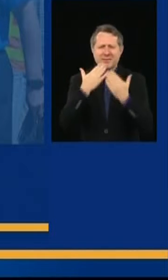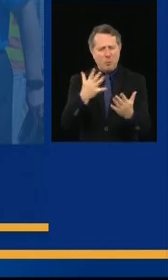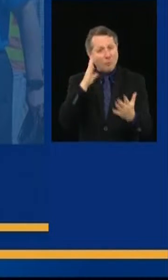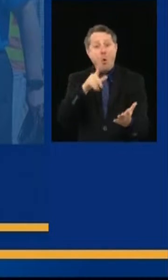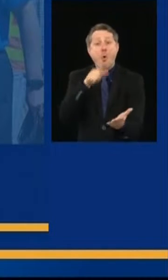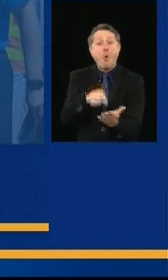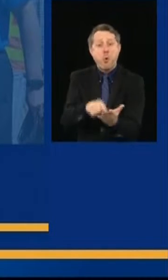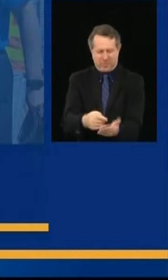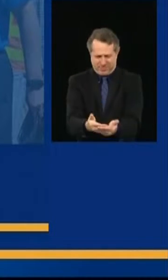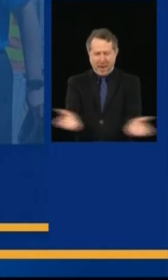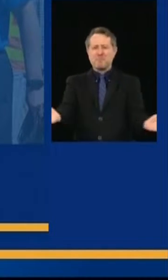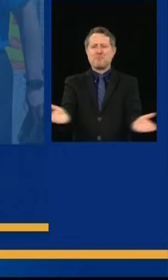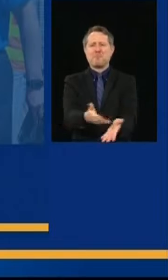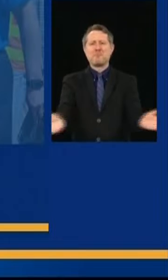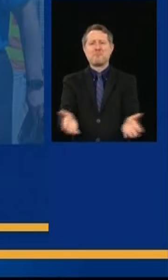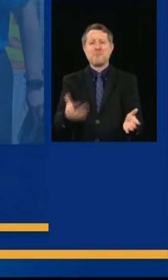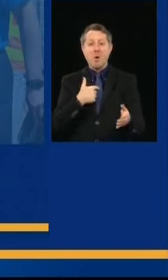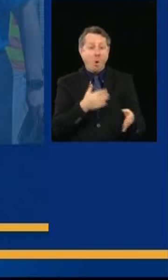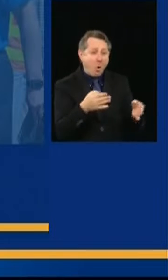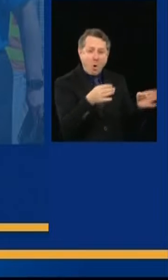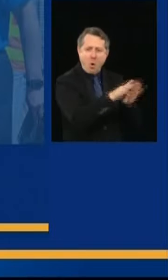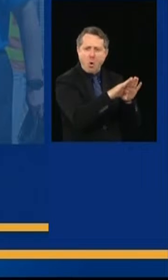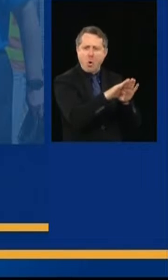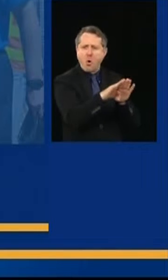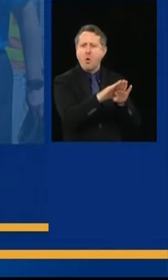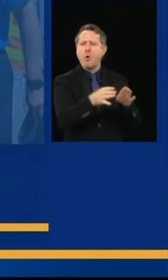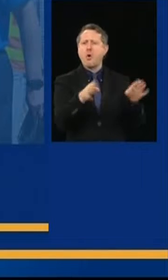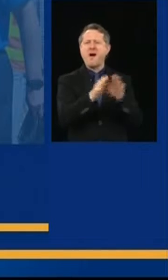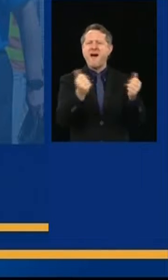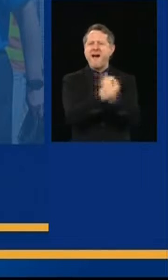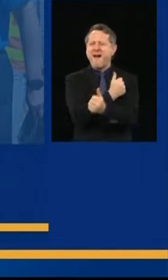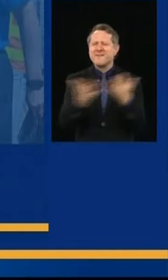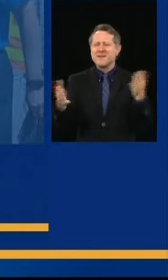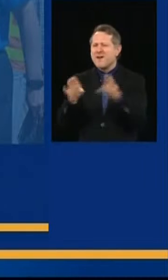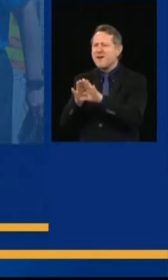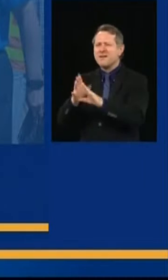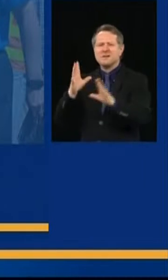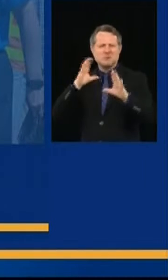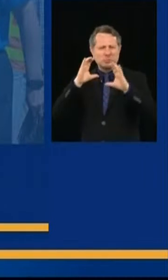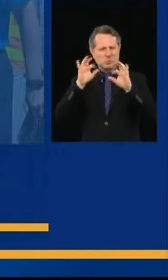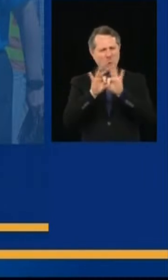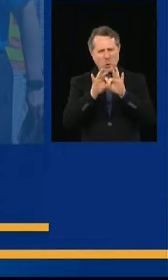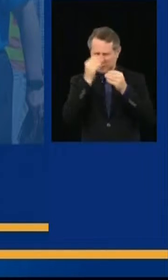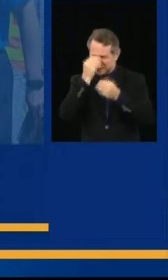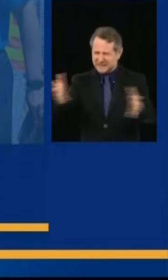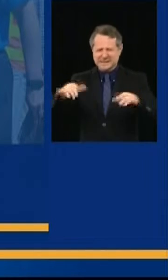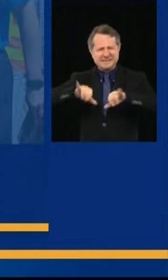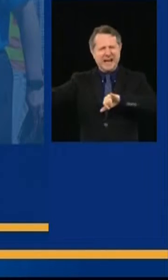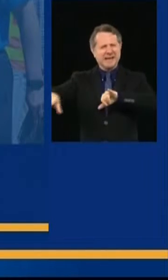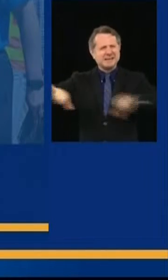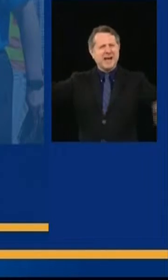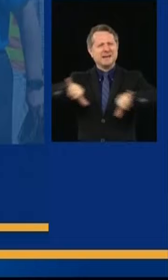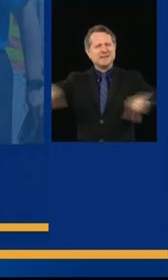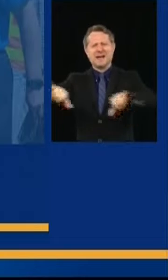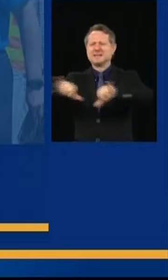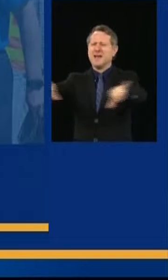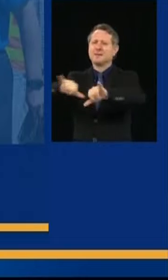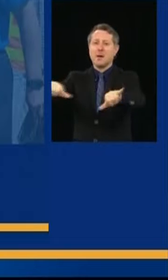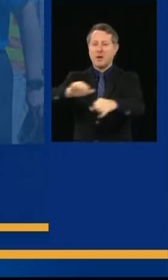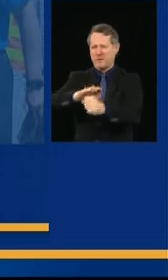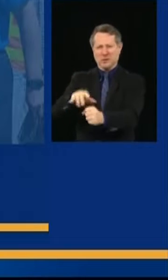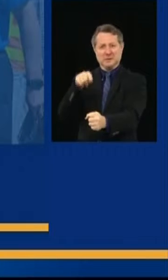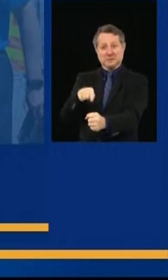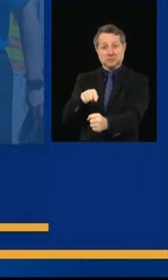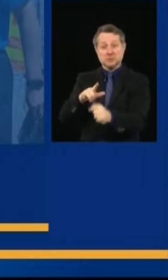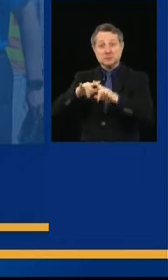everything. We communicated how important it was to do that, how deadly this virus was, and then we told the essential workers,